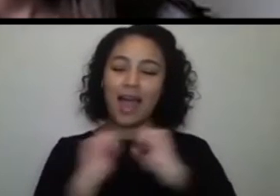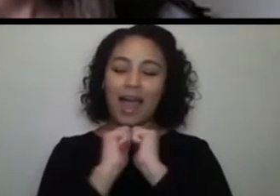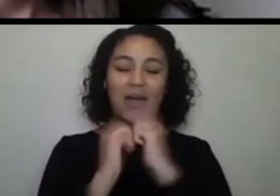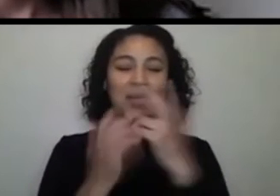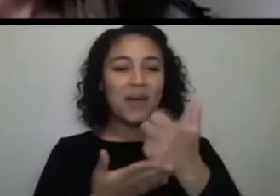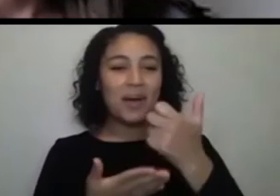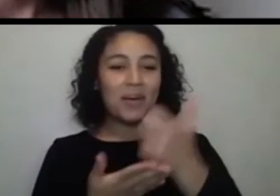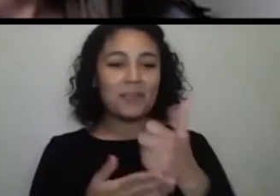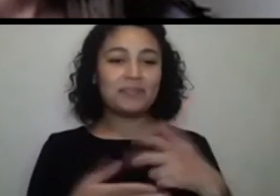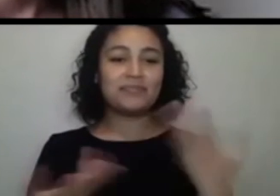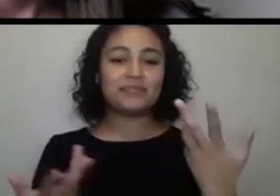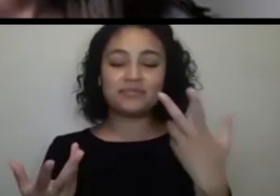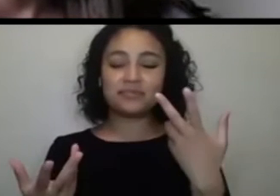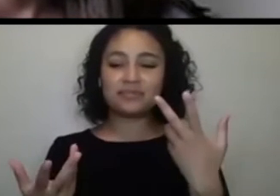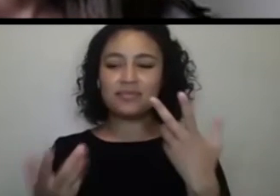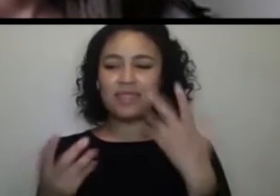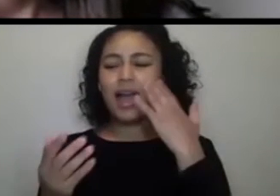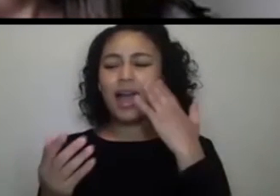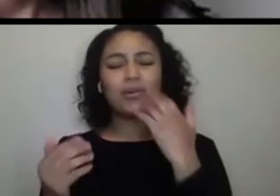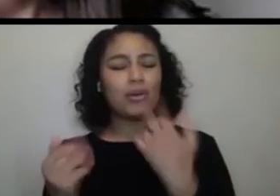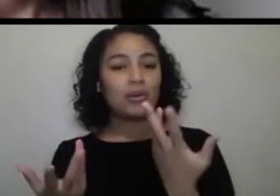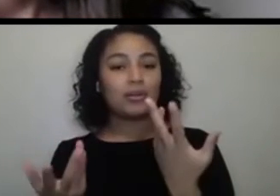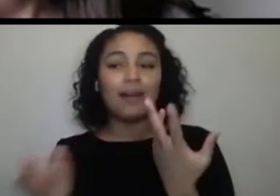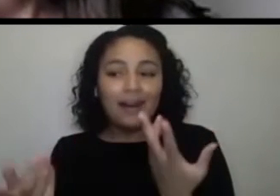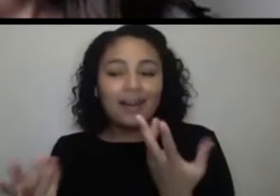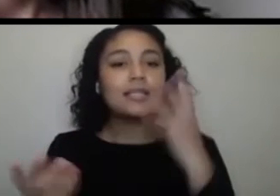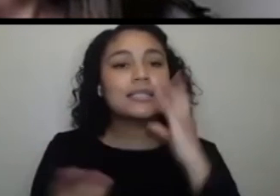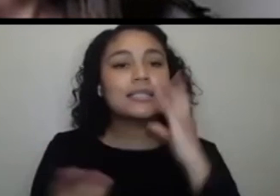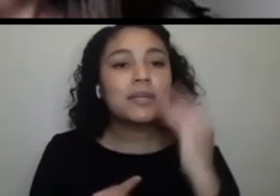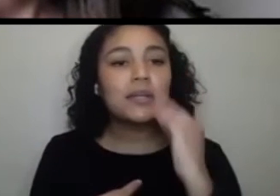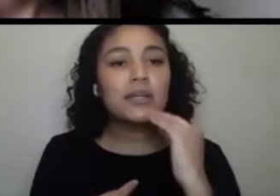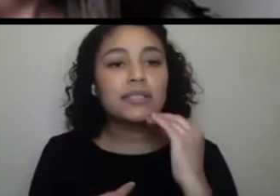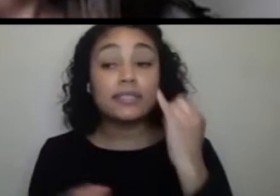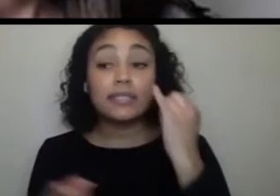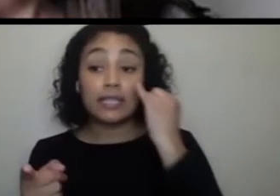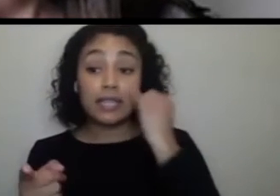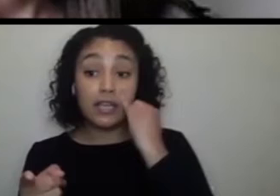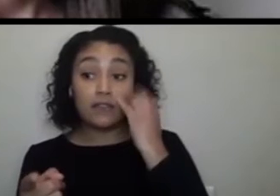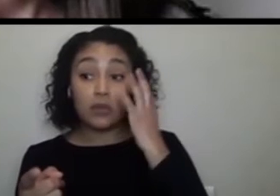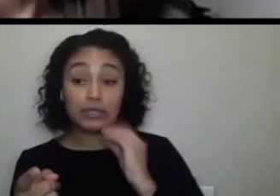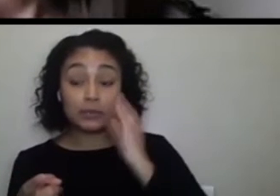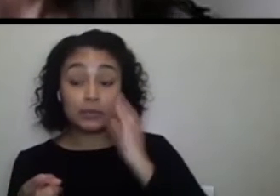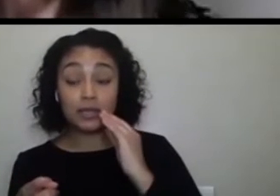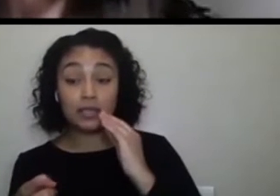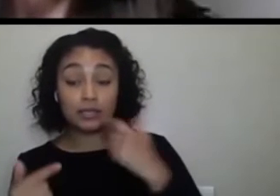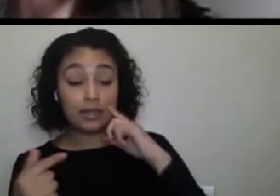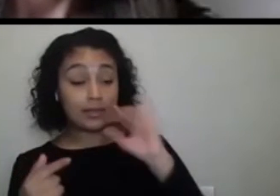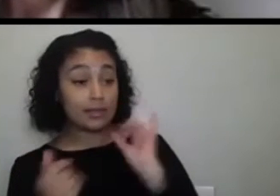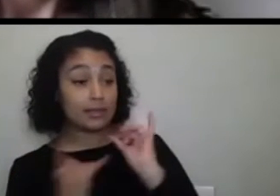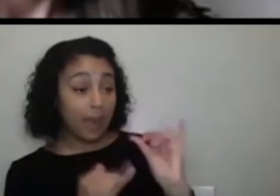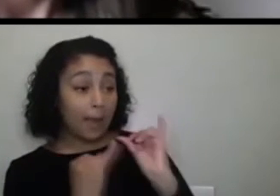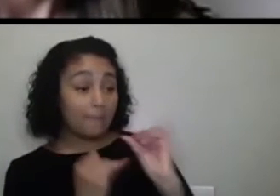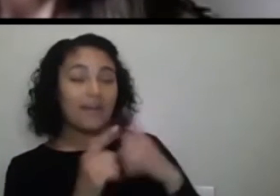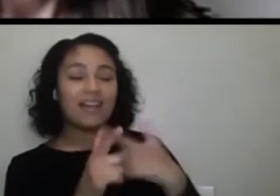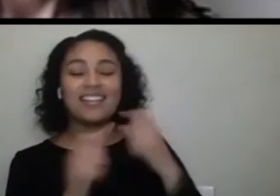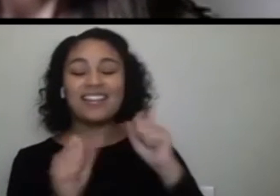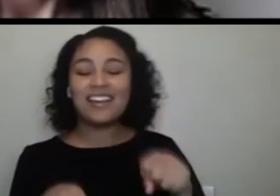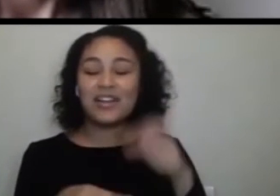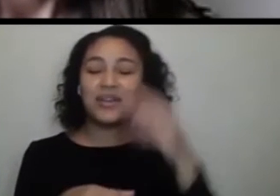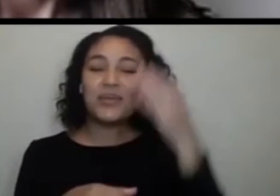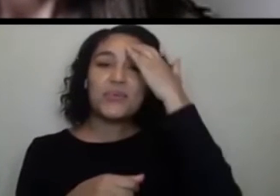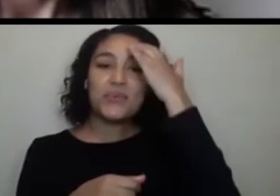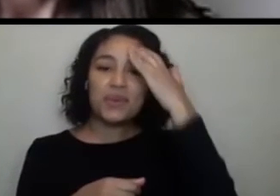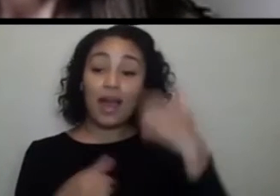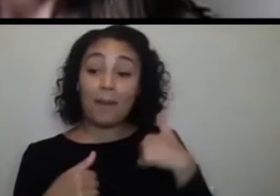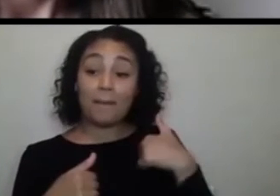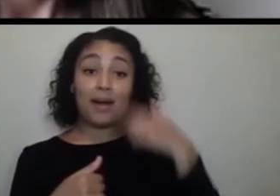I experienced it. I did something. You do what I did, you'll know what I know. And that's the basis of science. That's why